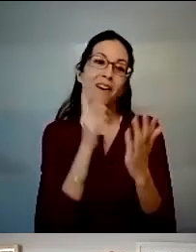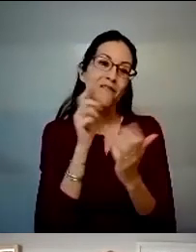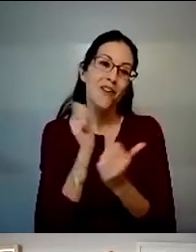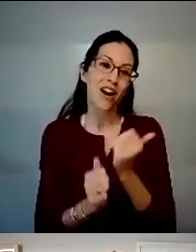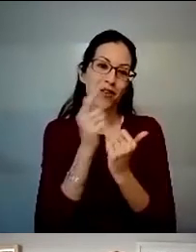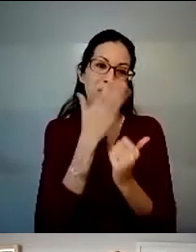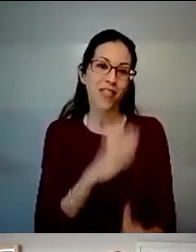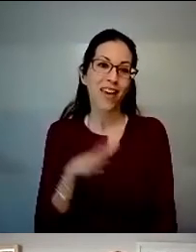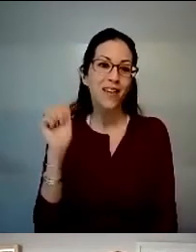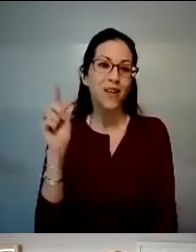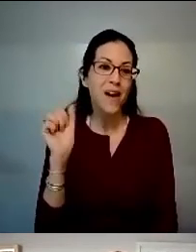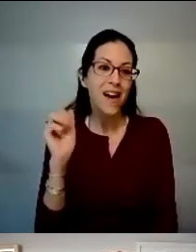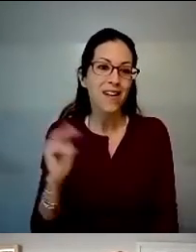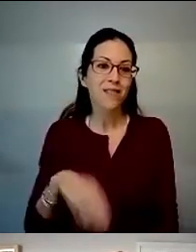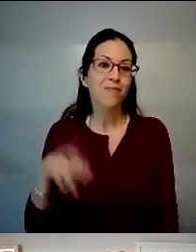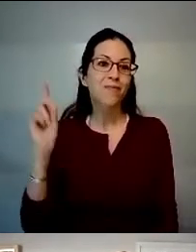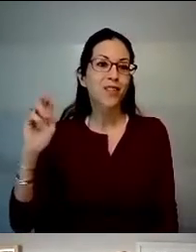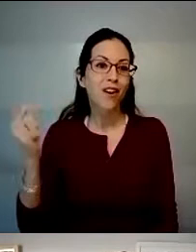and Doug.